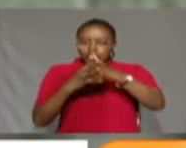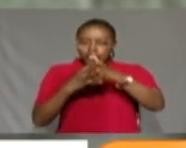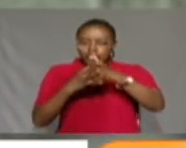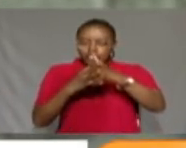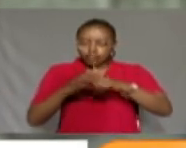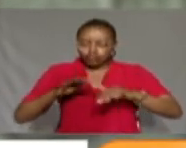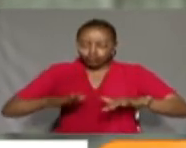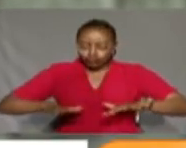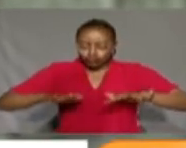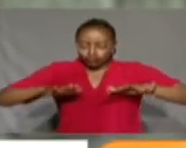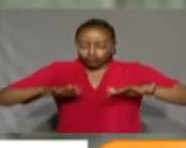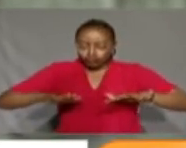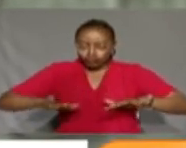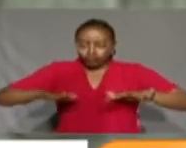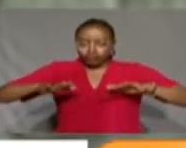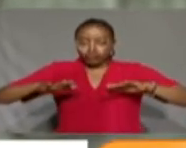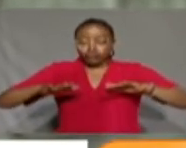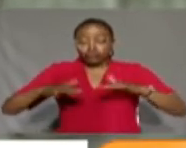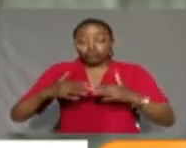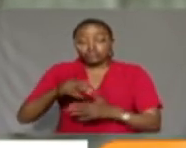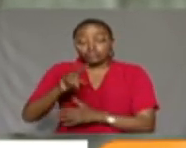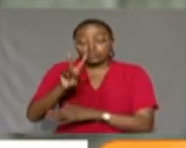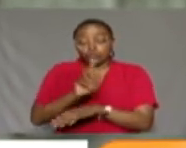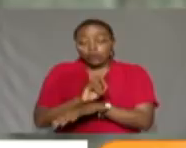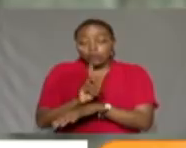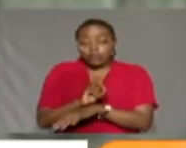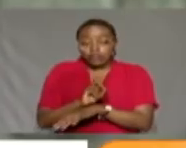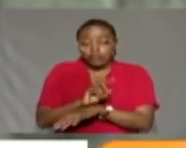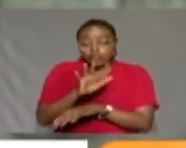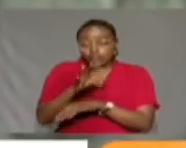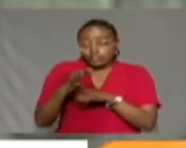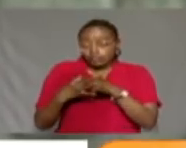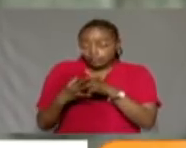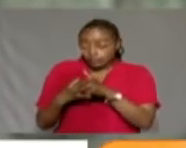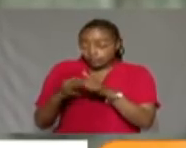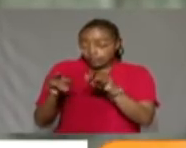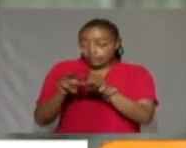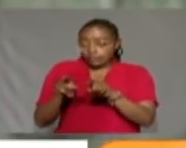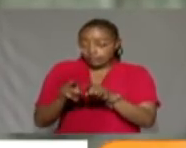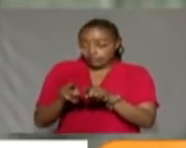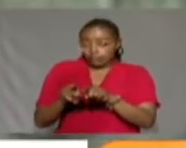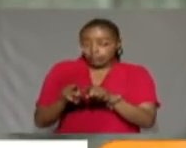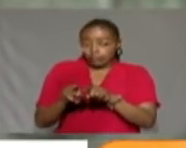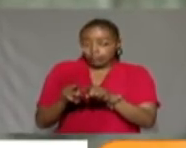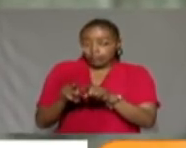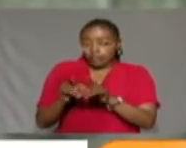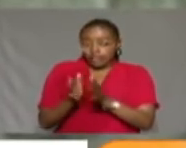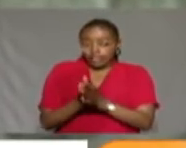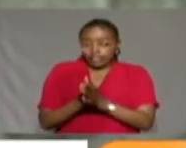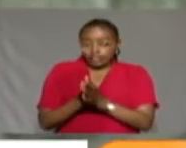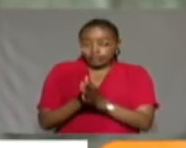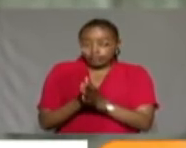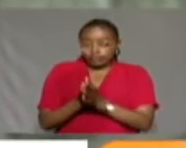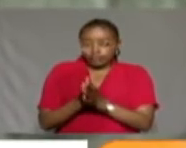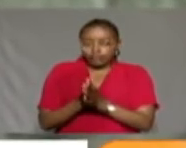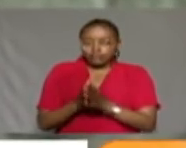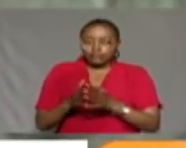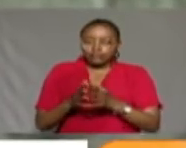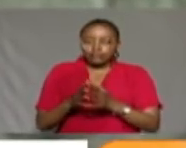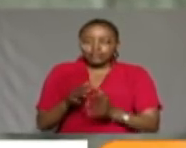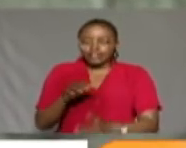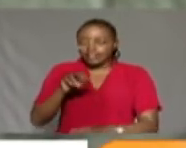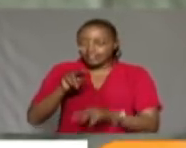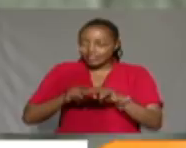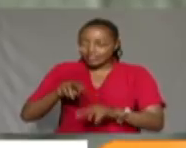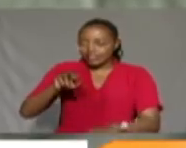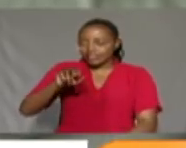58 push-up within 2 minutes, 58 sit-ups within 2 minutes, and six heave-ups